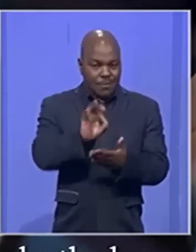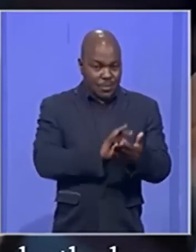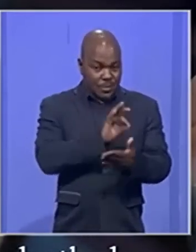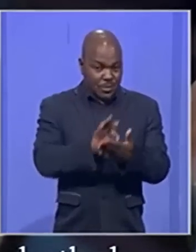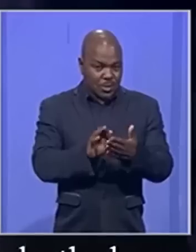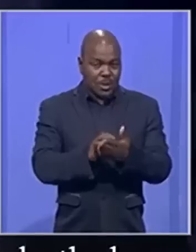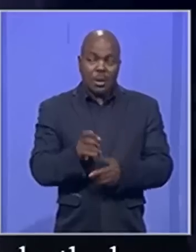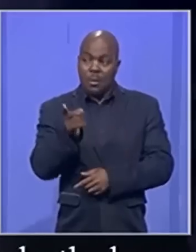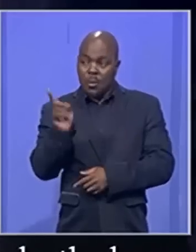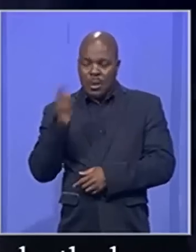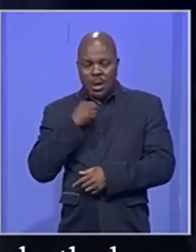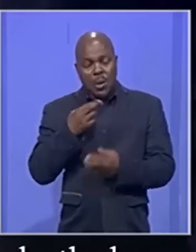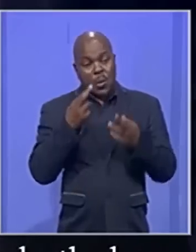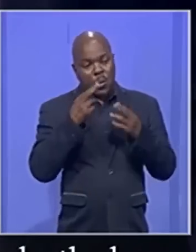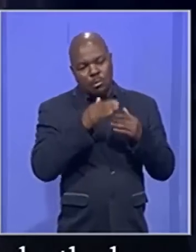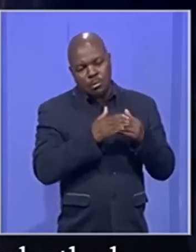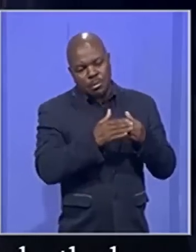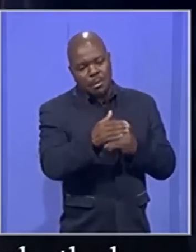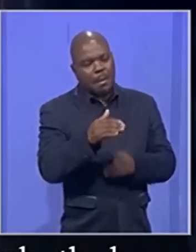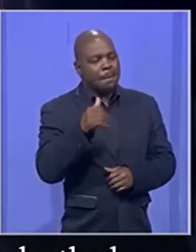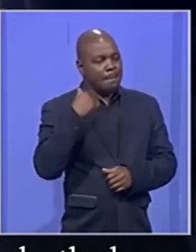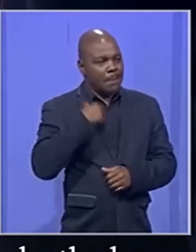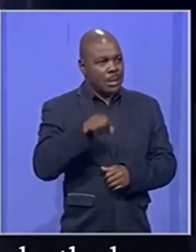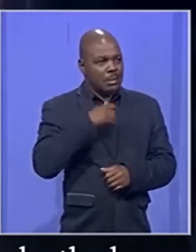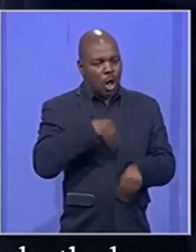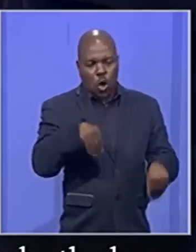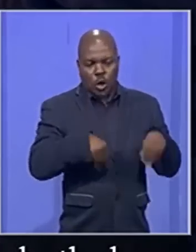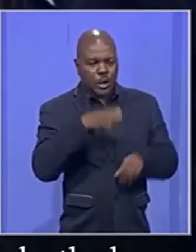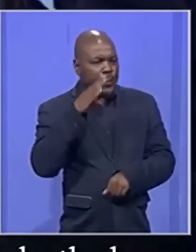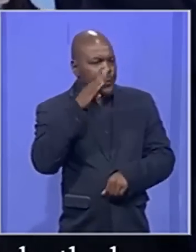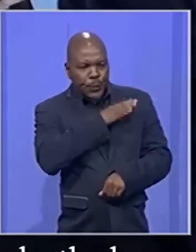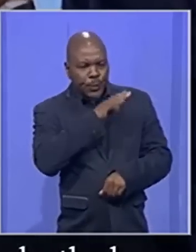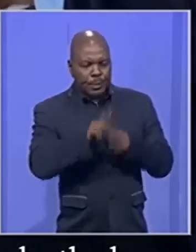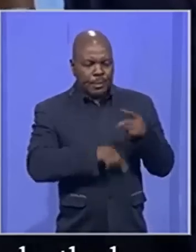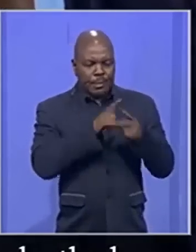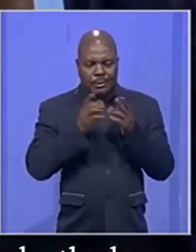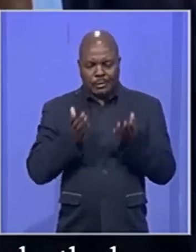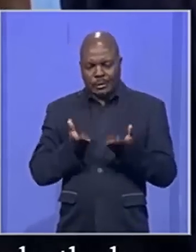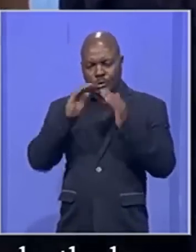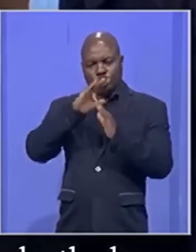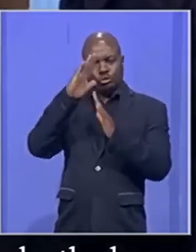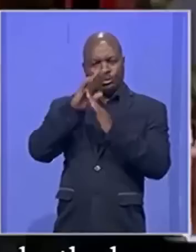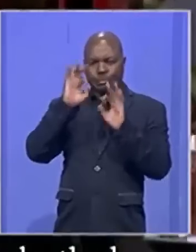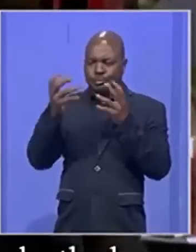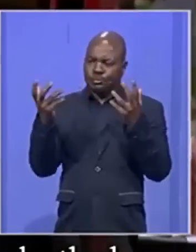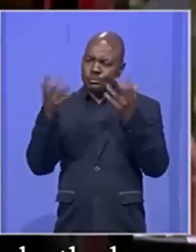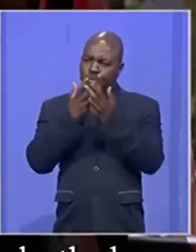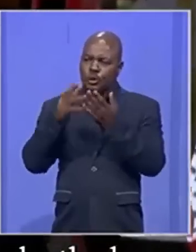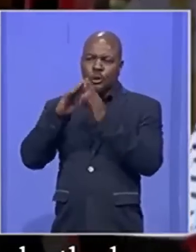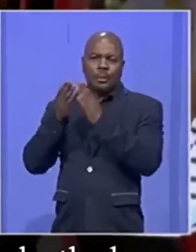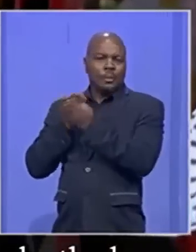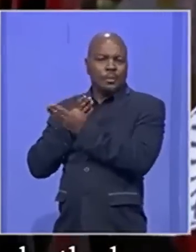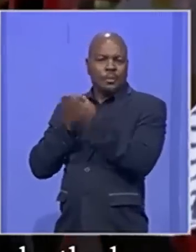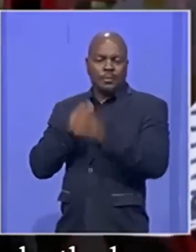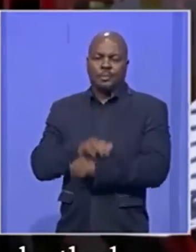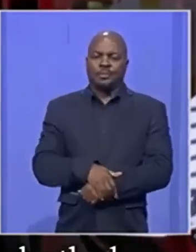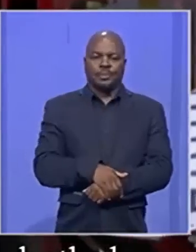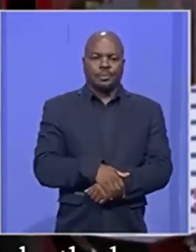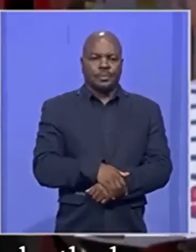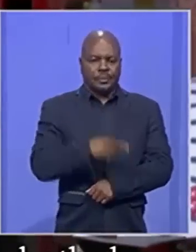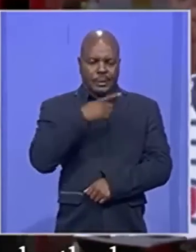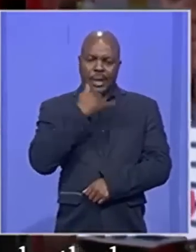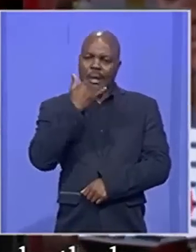re ba lebeletse masepala o hlokang bobodu o tla ba fa ditshebeletso tsa mantlha tse ba loketseng. ke ikutlwa ke thabile go vouta